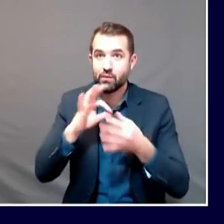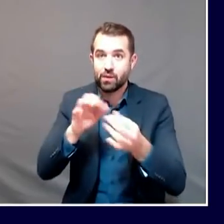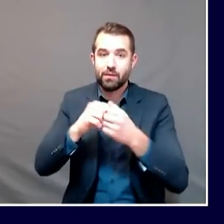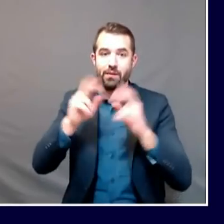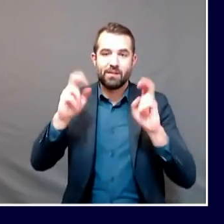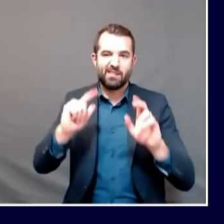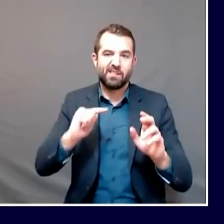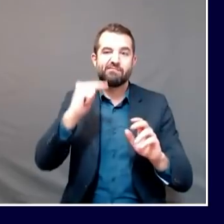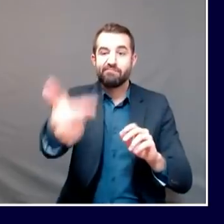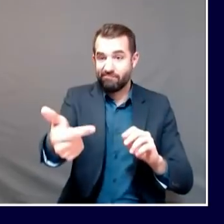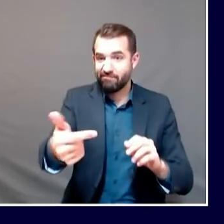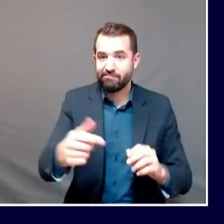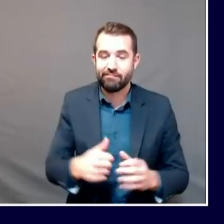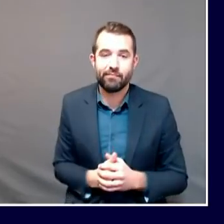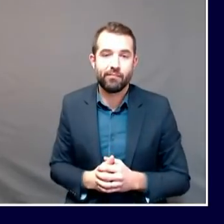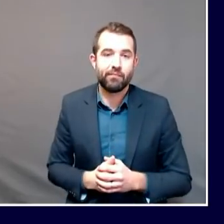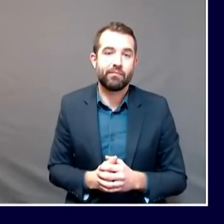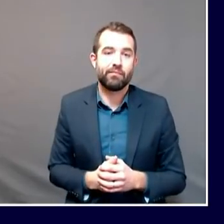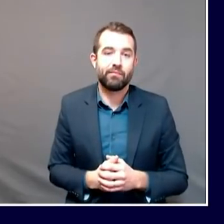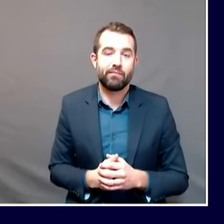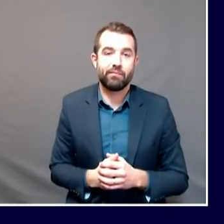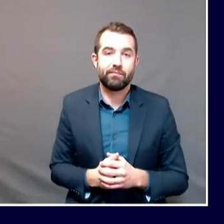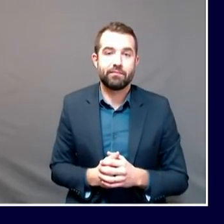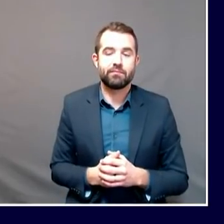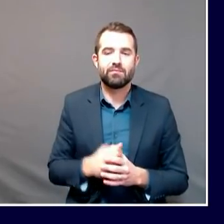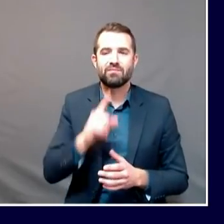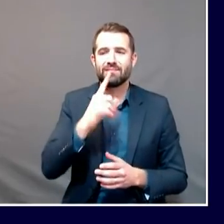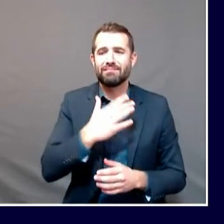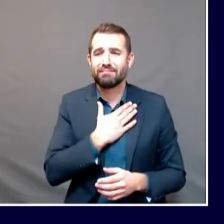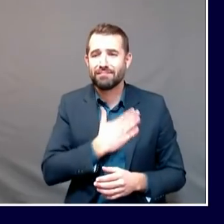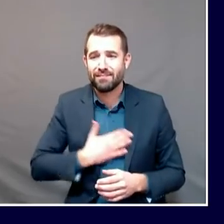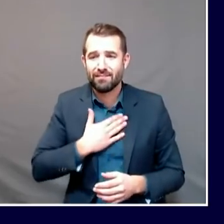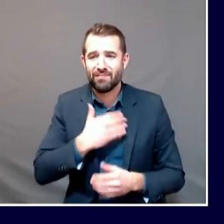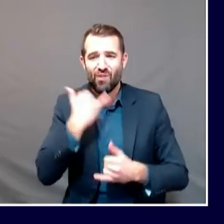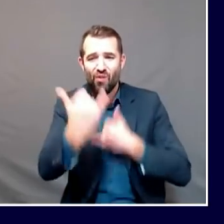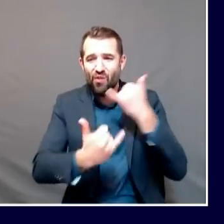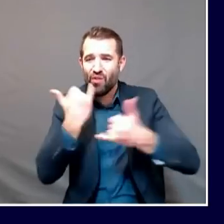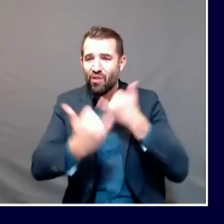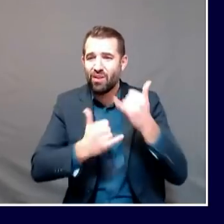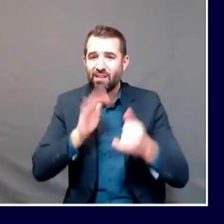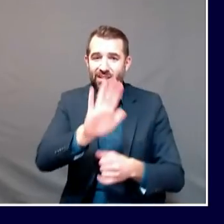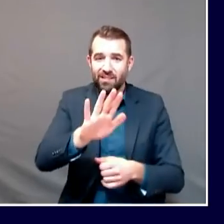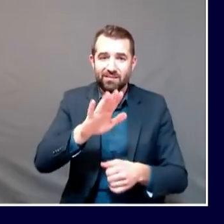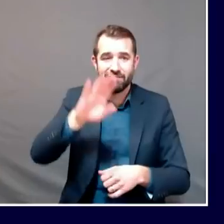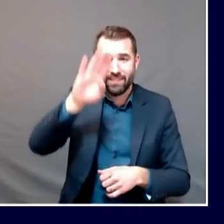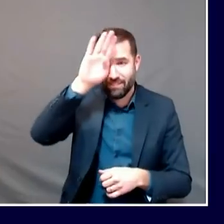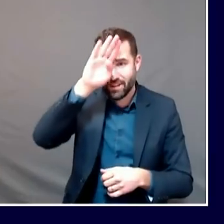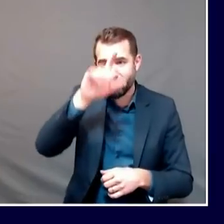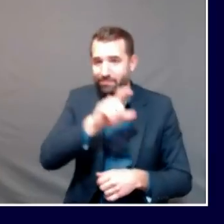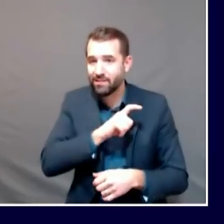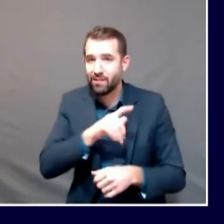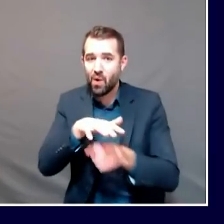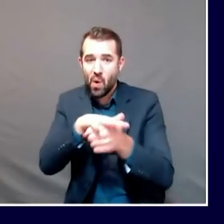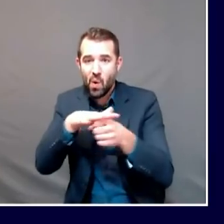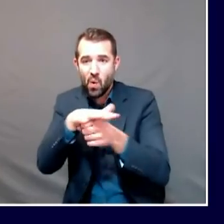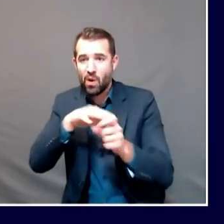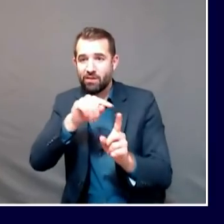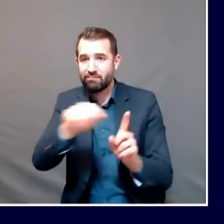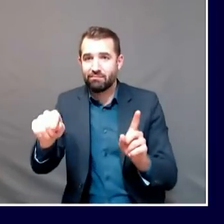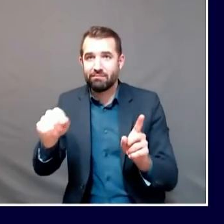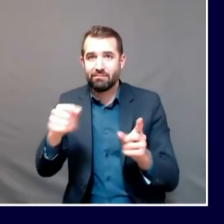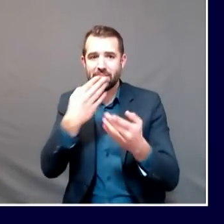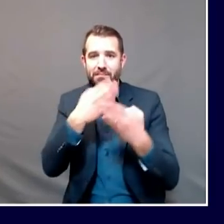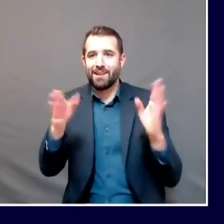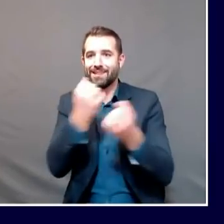ask everyone not to call your local public safety, not to call your local fire rescue or EMS agency. Those